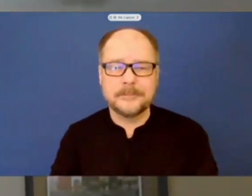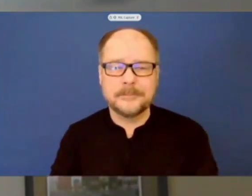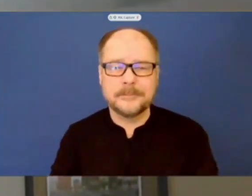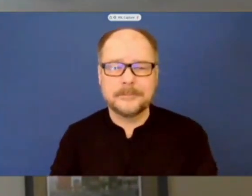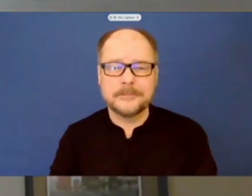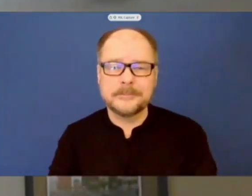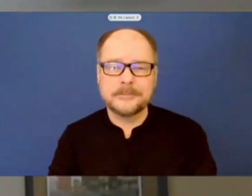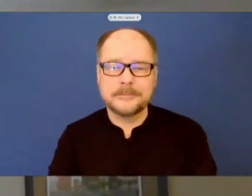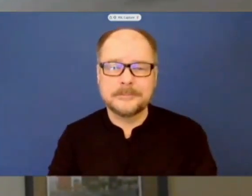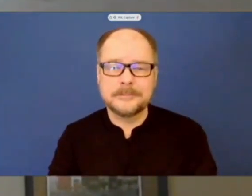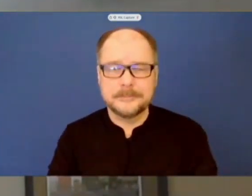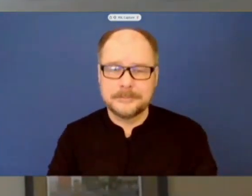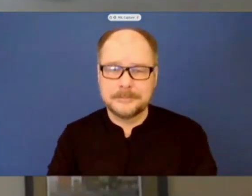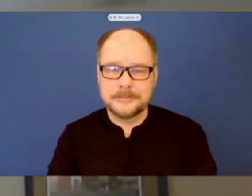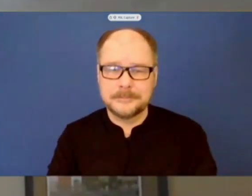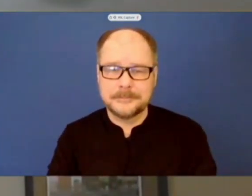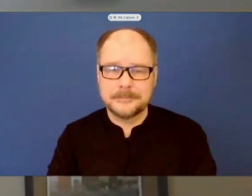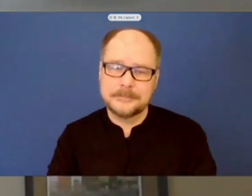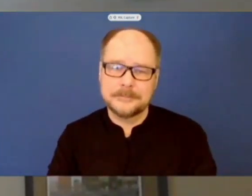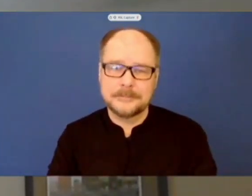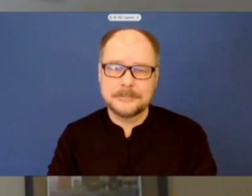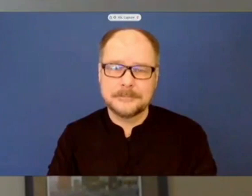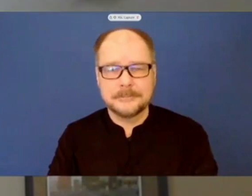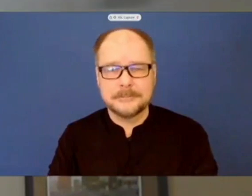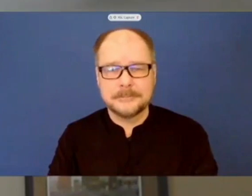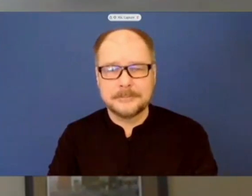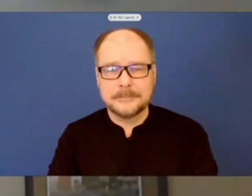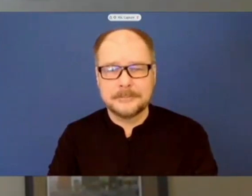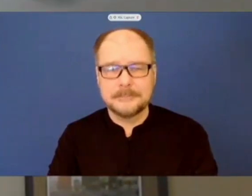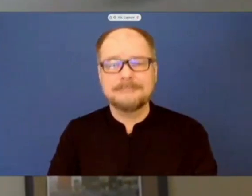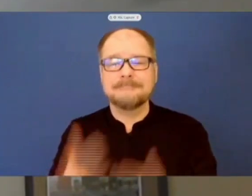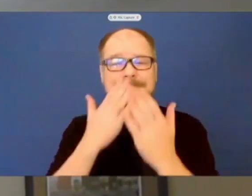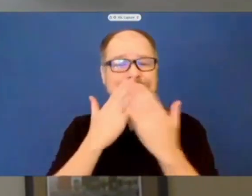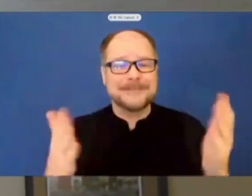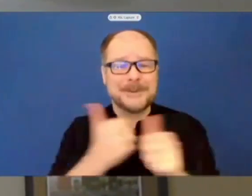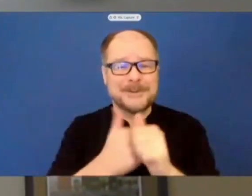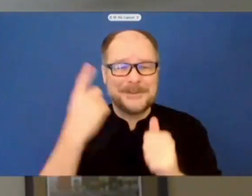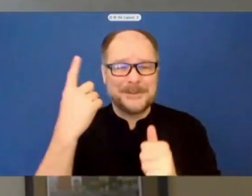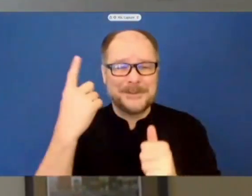Okay, thanks everybody. Appreciate your time today.